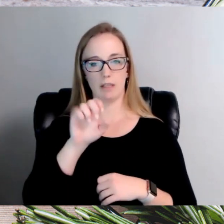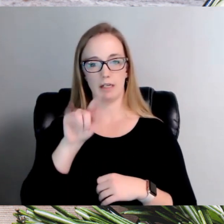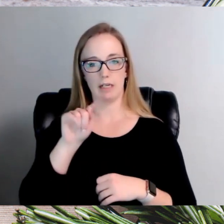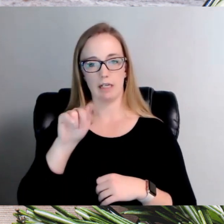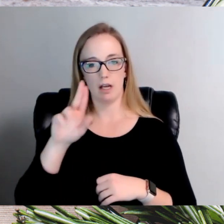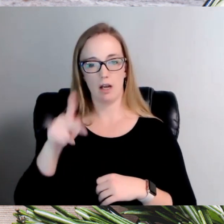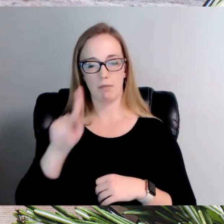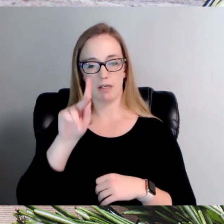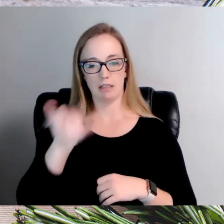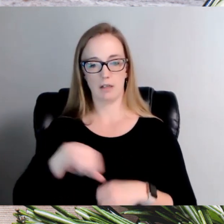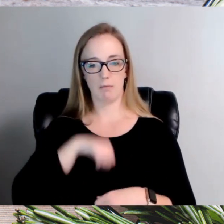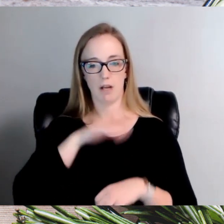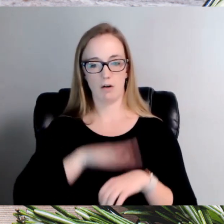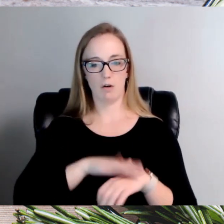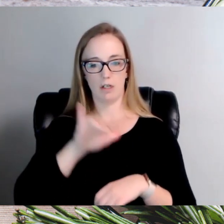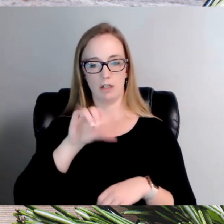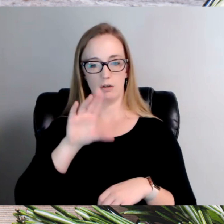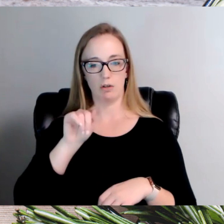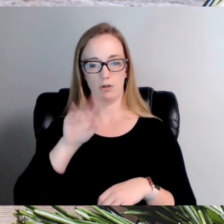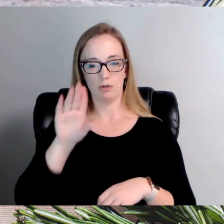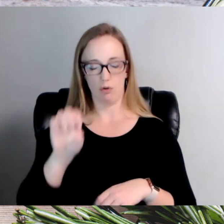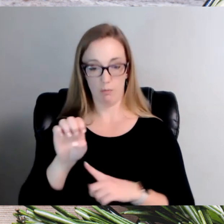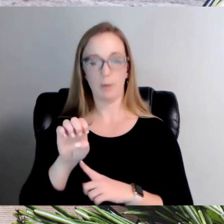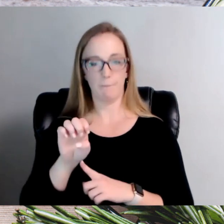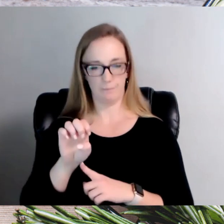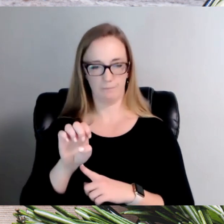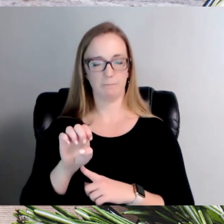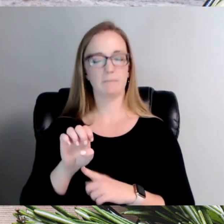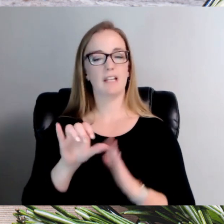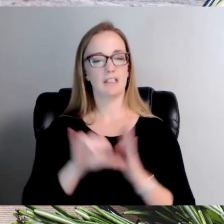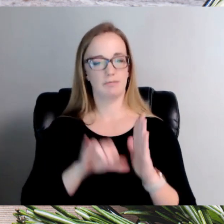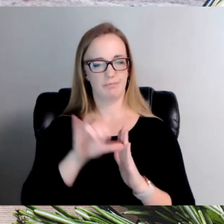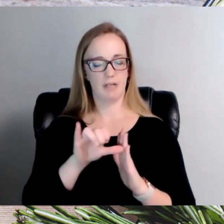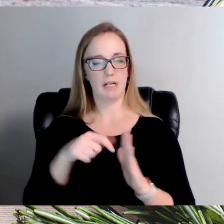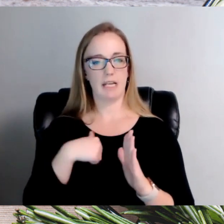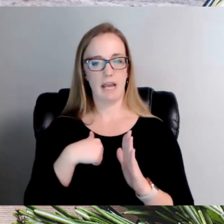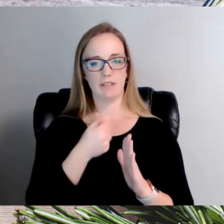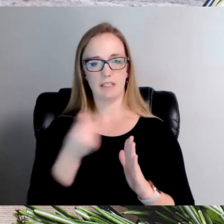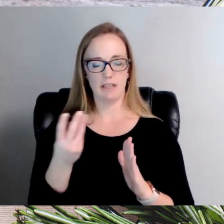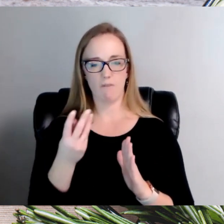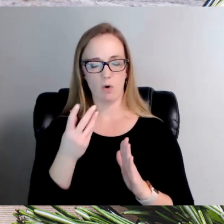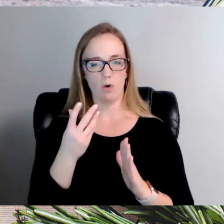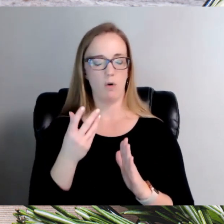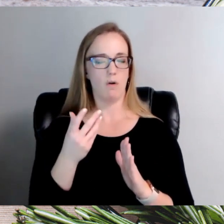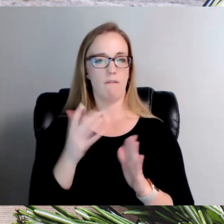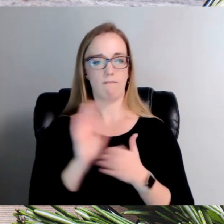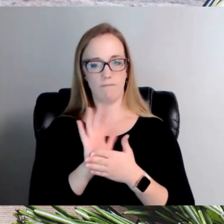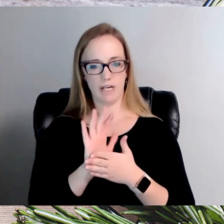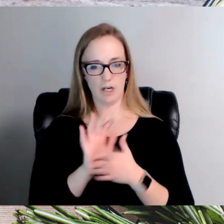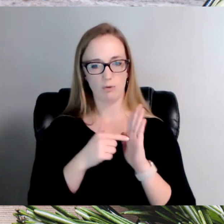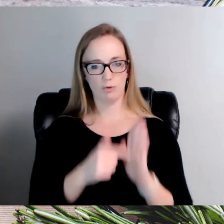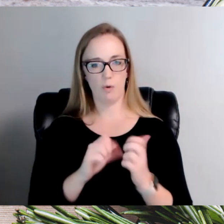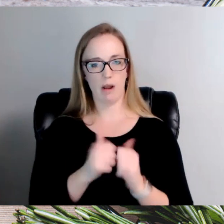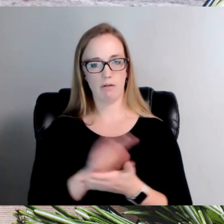cook those down, I was just thinking that is so much and is a great family recipe because you can feed so many folks with it. And I'm so glad